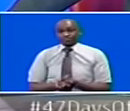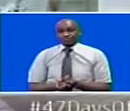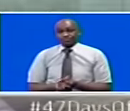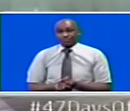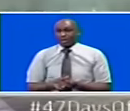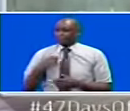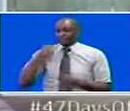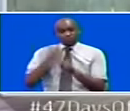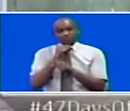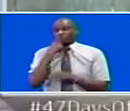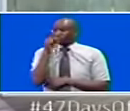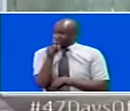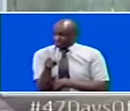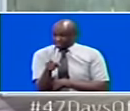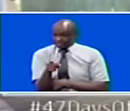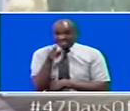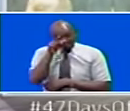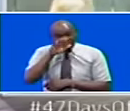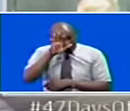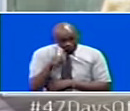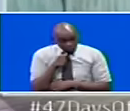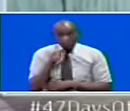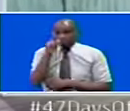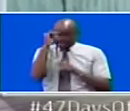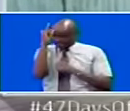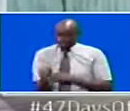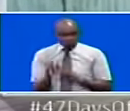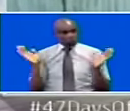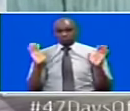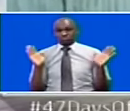I wouldn't say that. It would not be attributed to one individual.